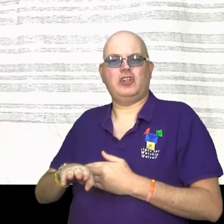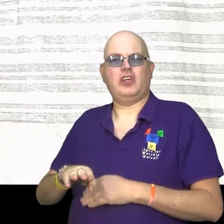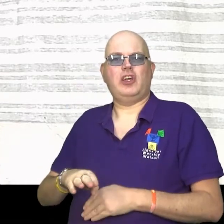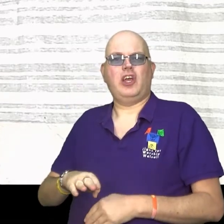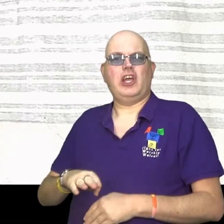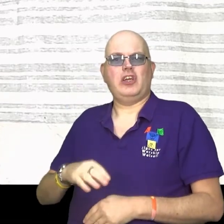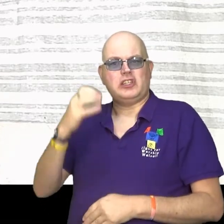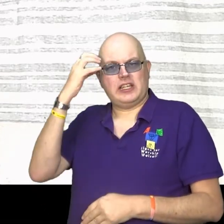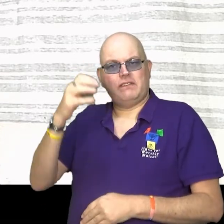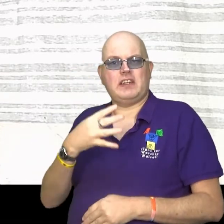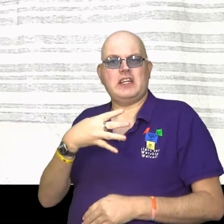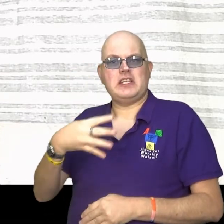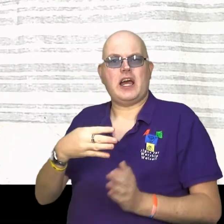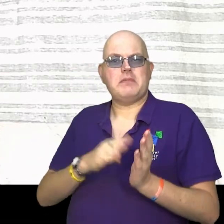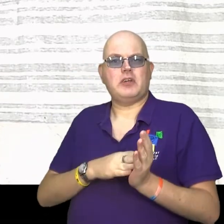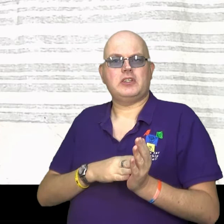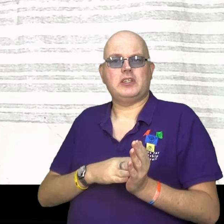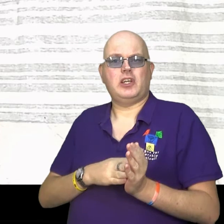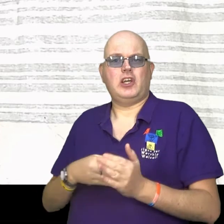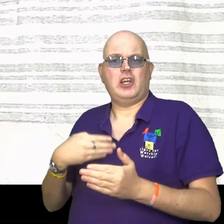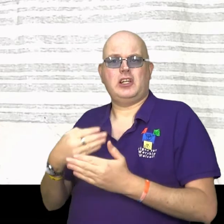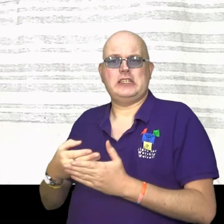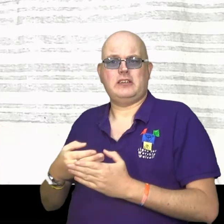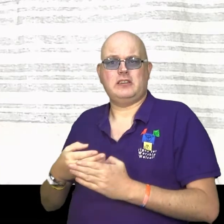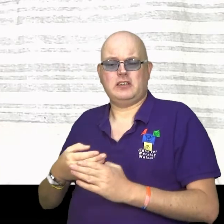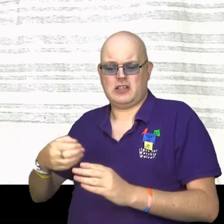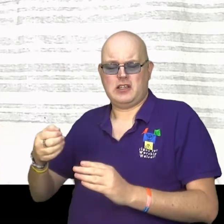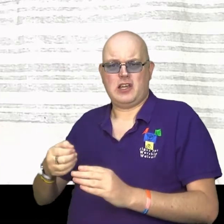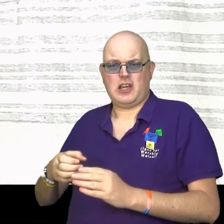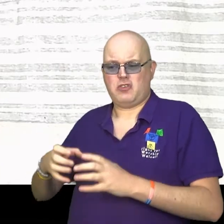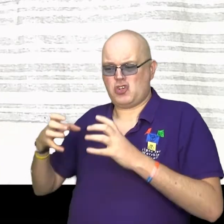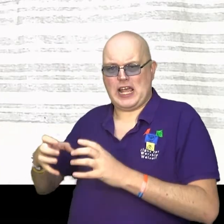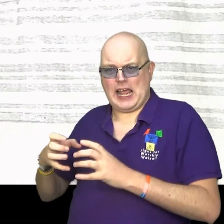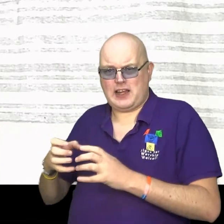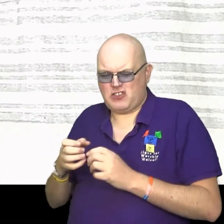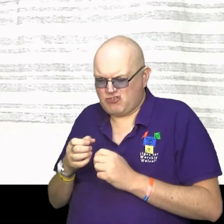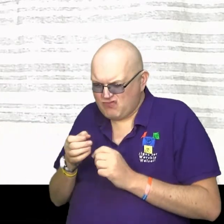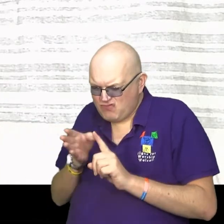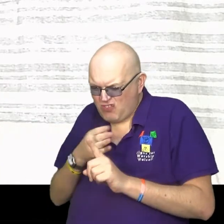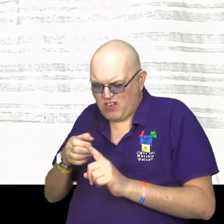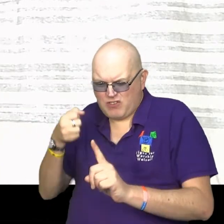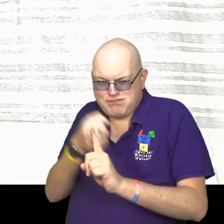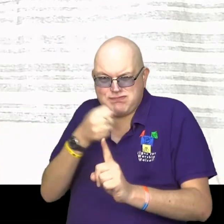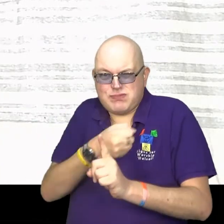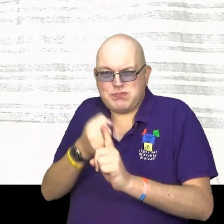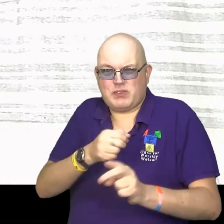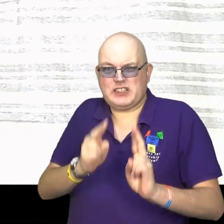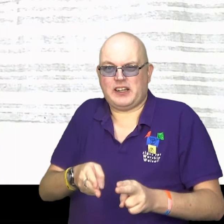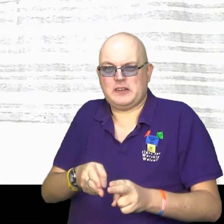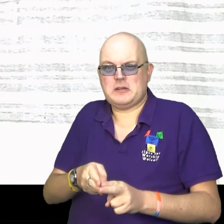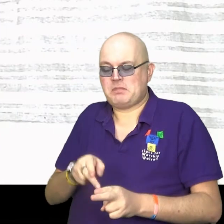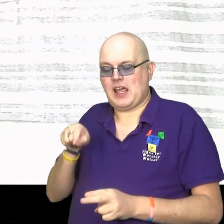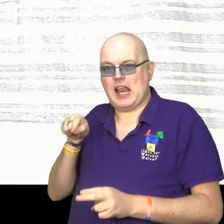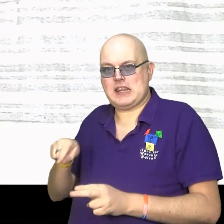child, and he was only king for 9 months before he was beaten to death by a gang of conspirators. And